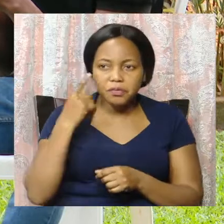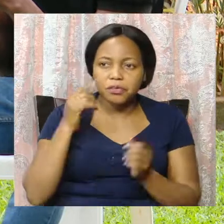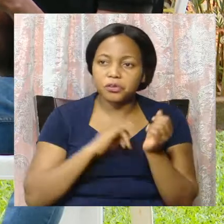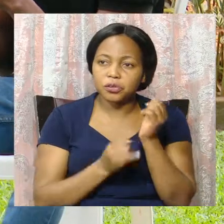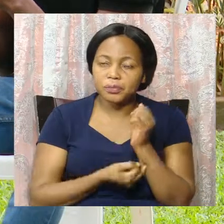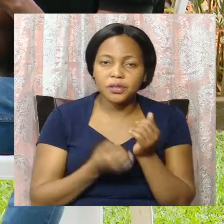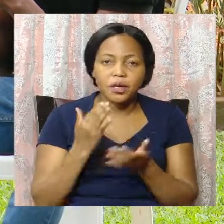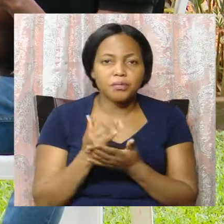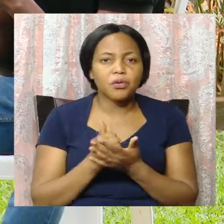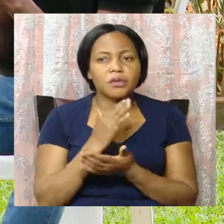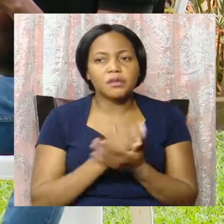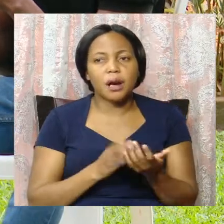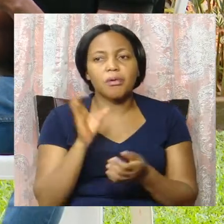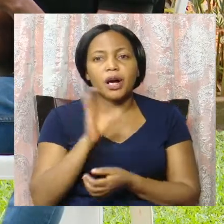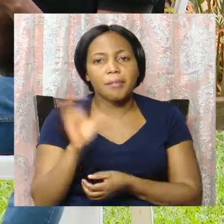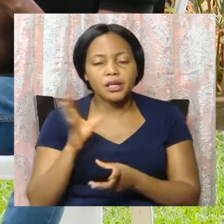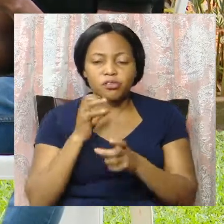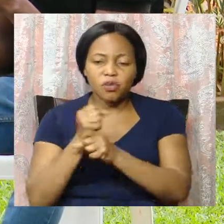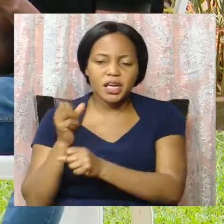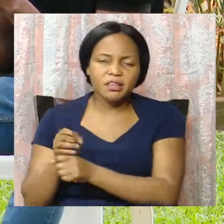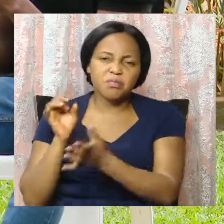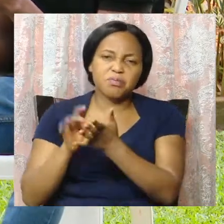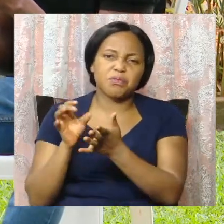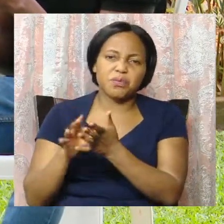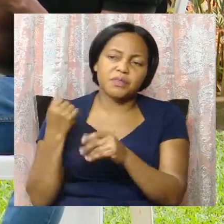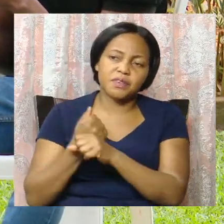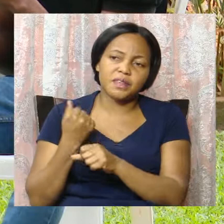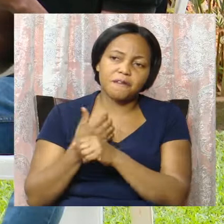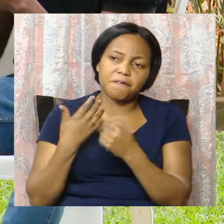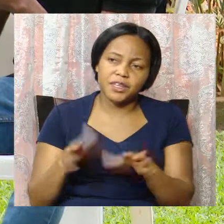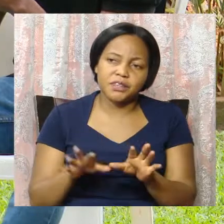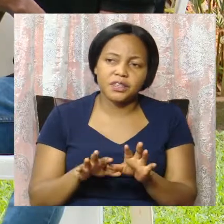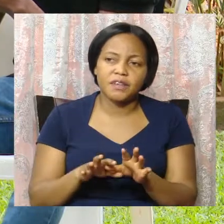look for jobs, since we know some companies have laid down workers. So I don't think,